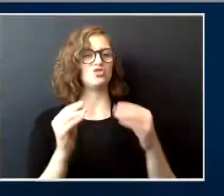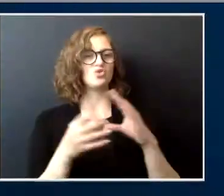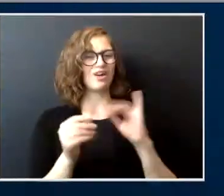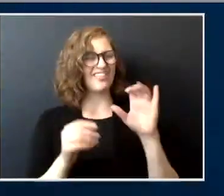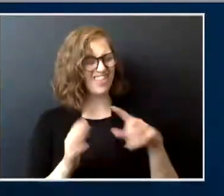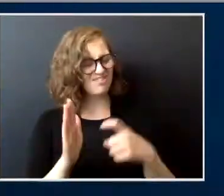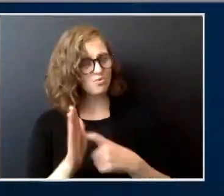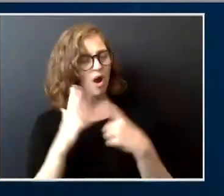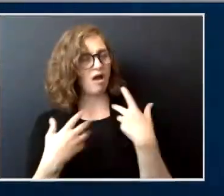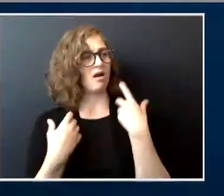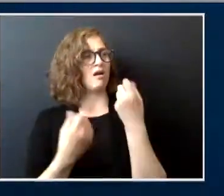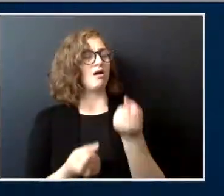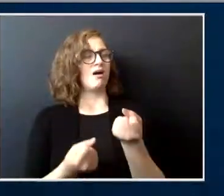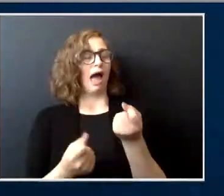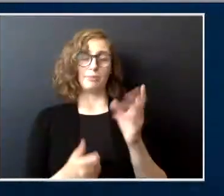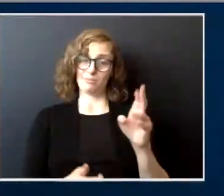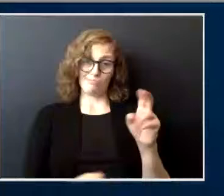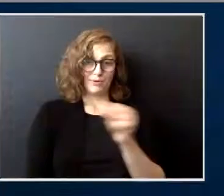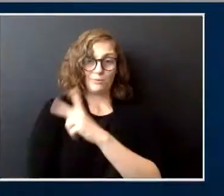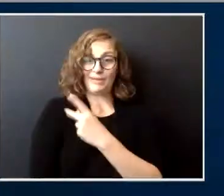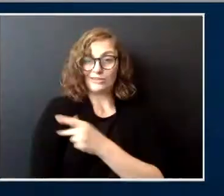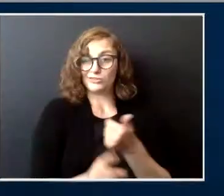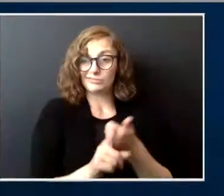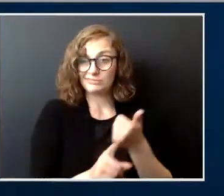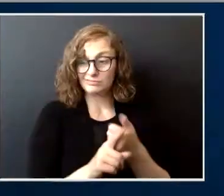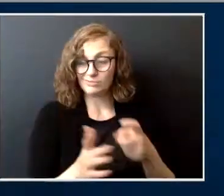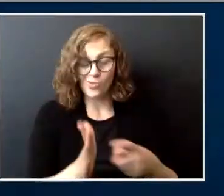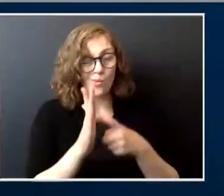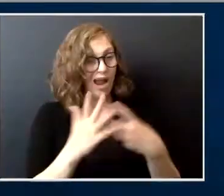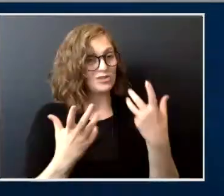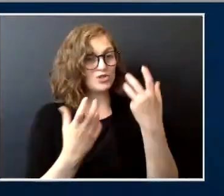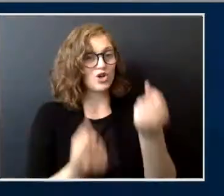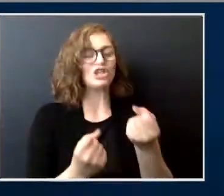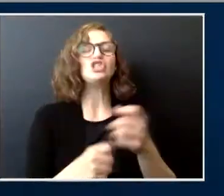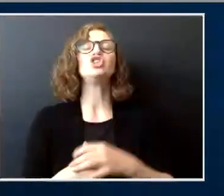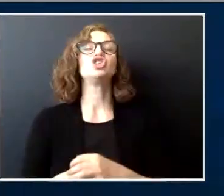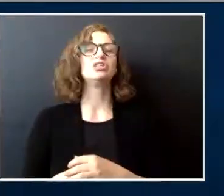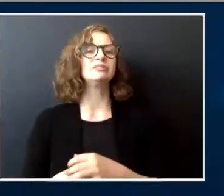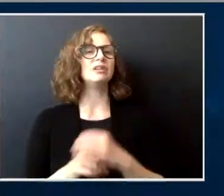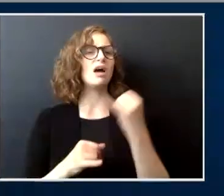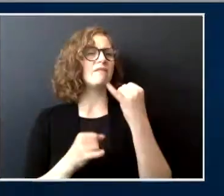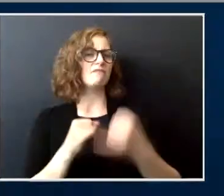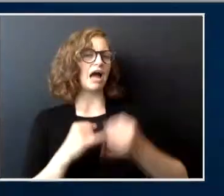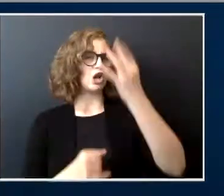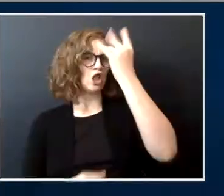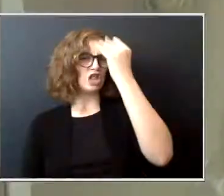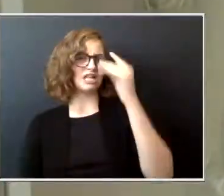takes a lot of courage, I think. Let's hear final thoughts from all of our guests. Catherine, I'm going to start with you.